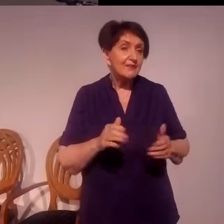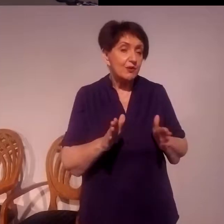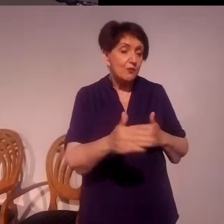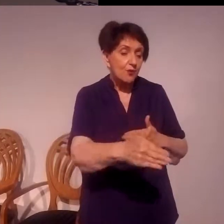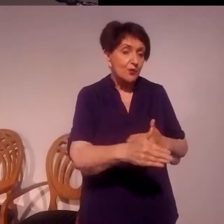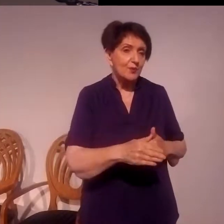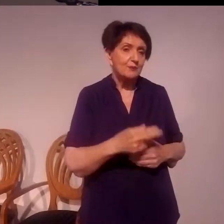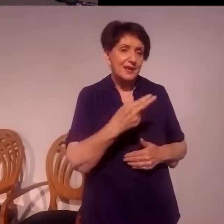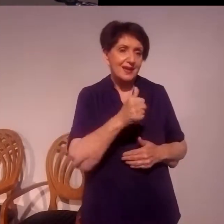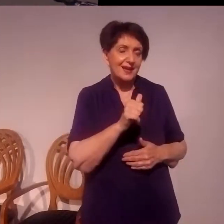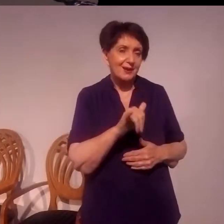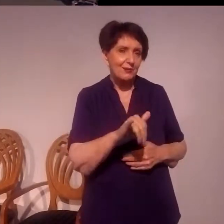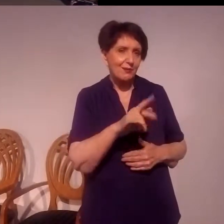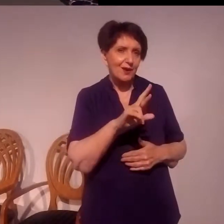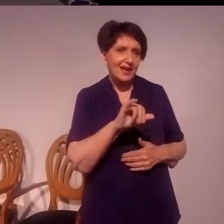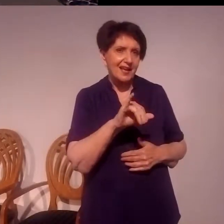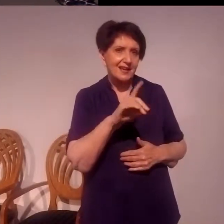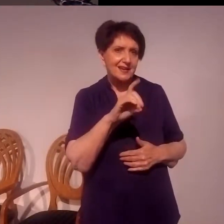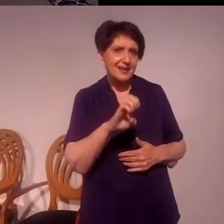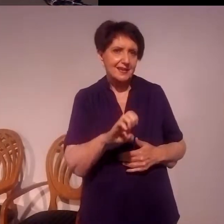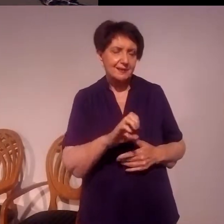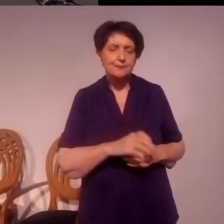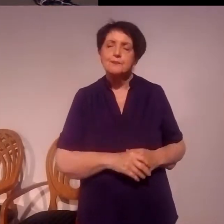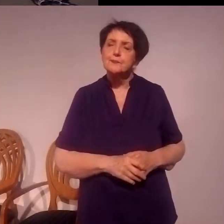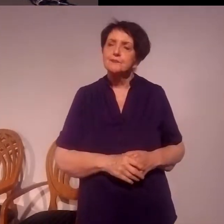thing called a hayride.